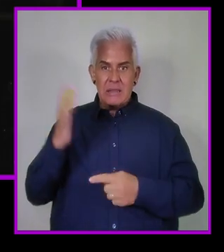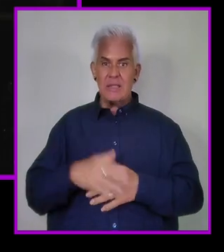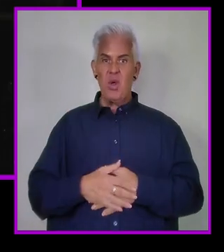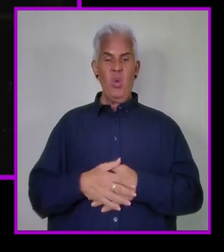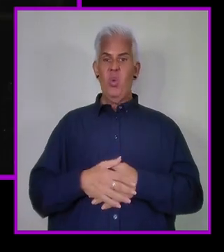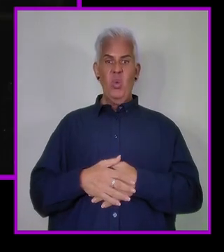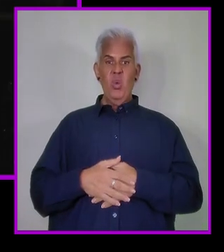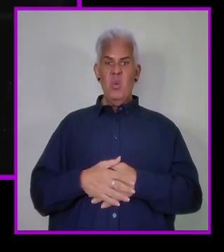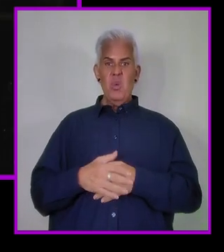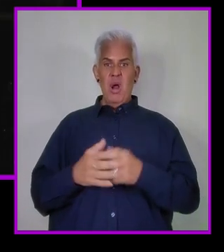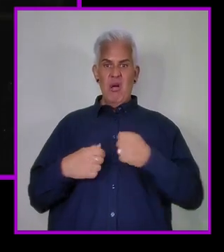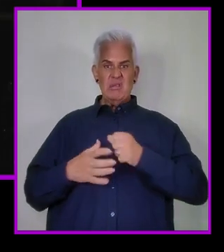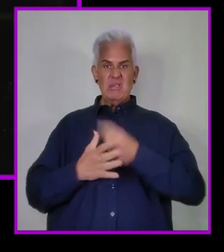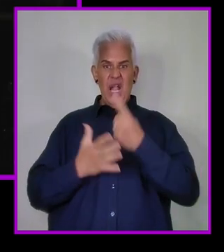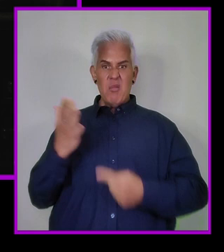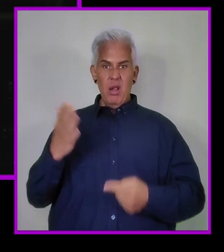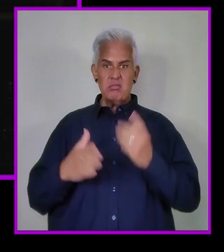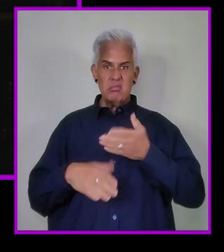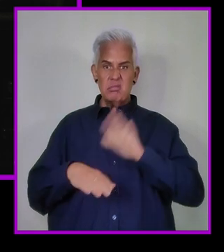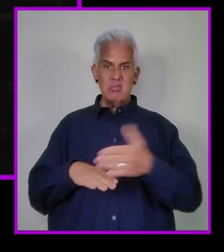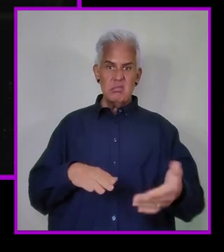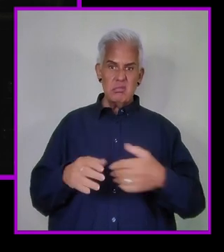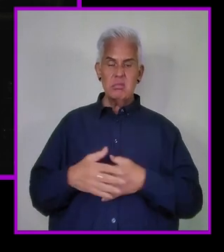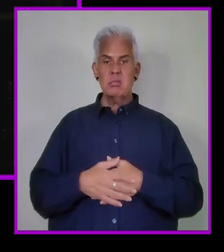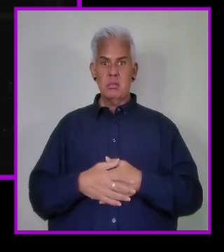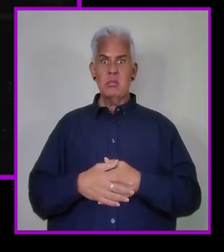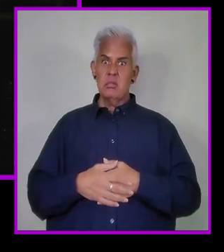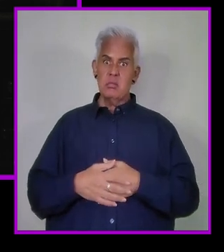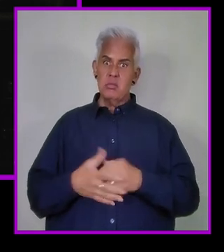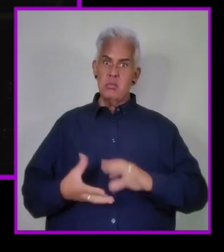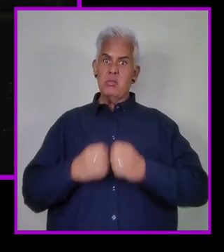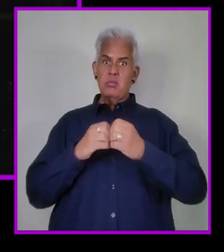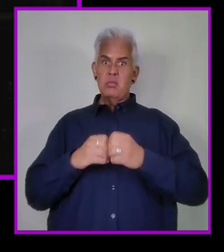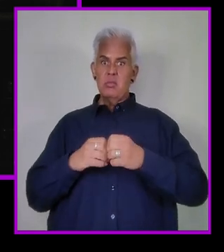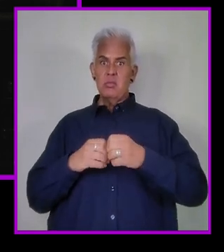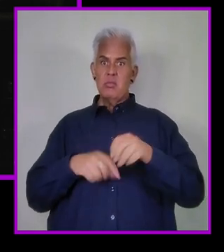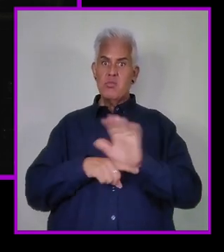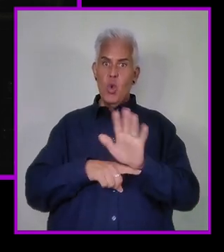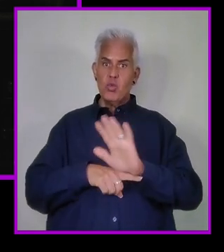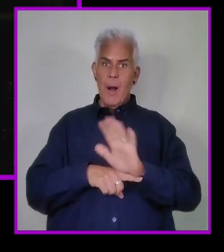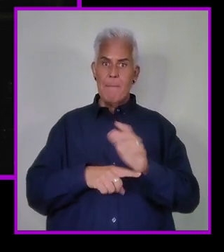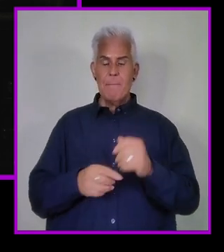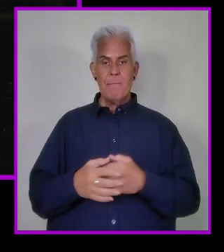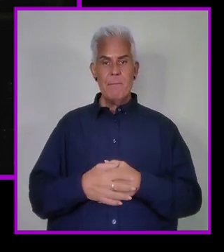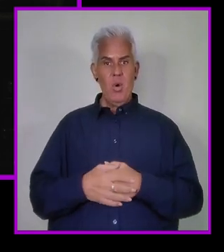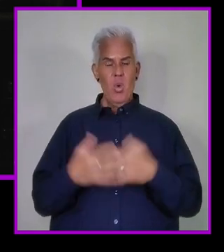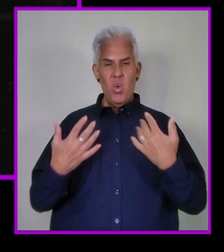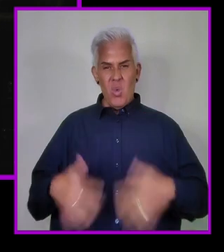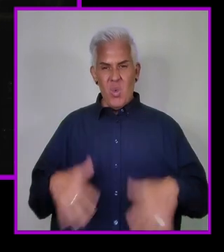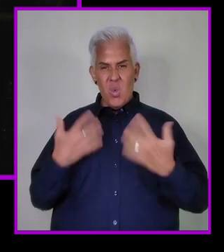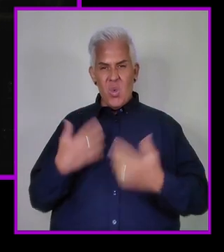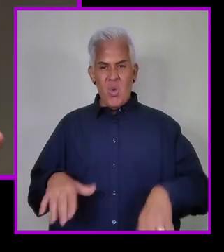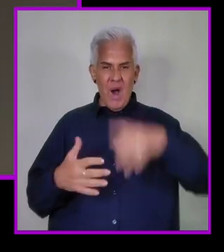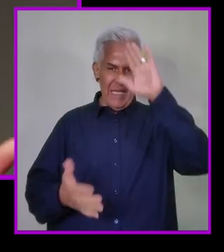was entirely random, really. And so I got to make this program, which was an incredible